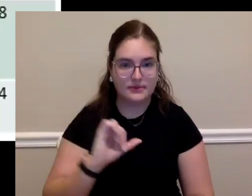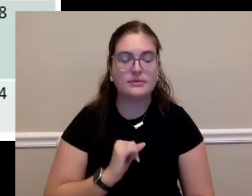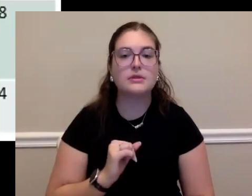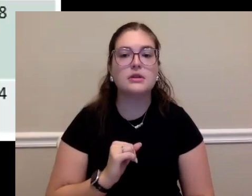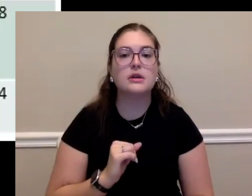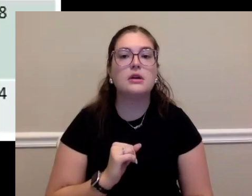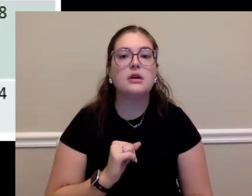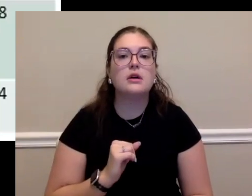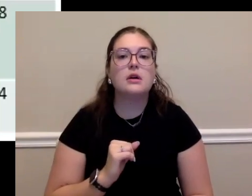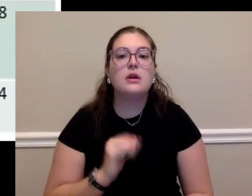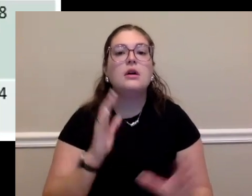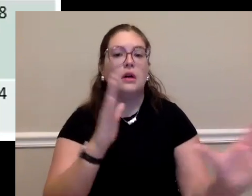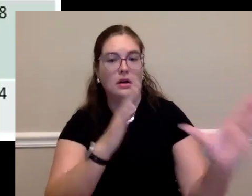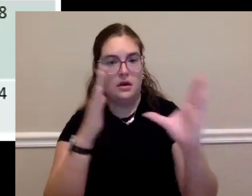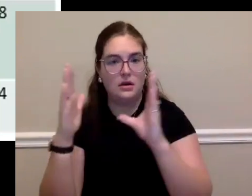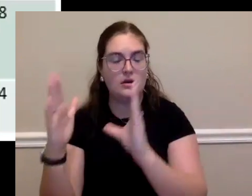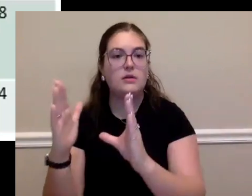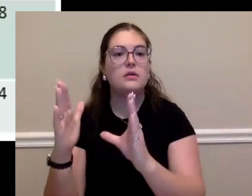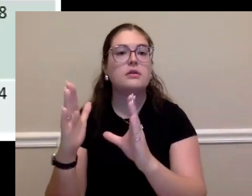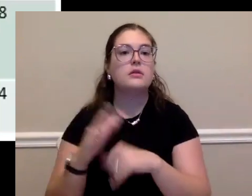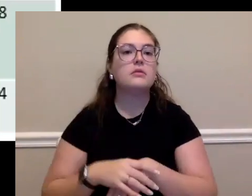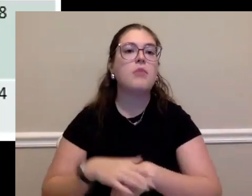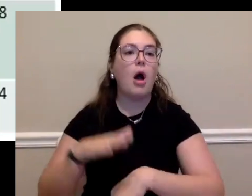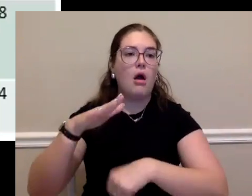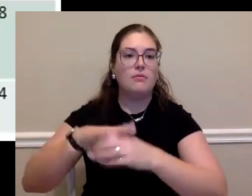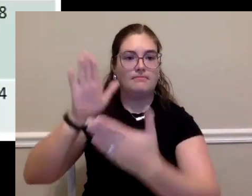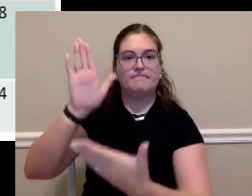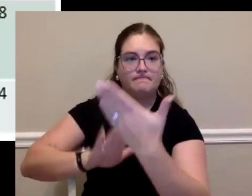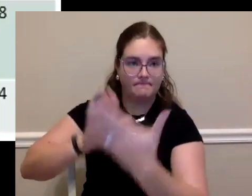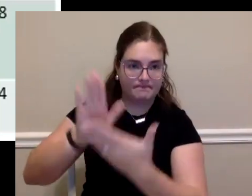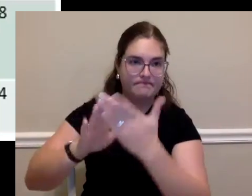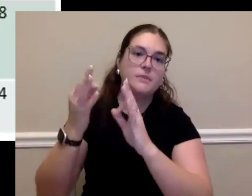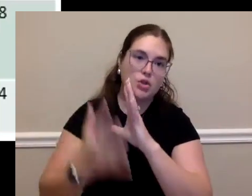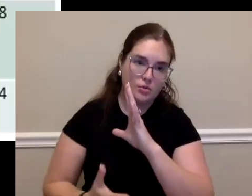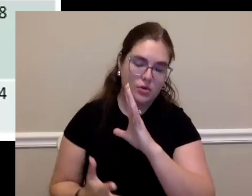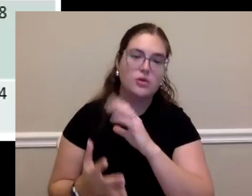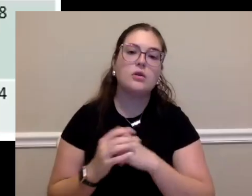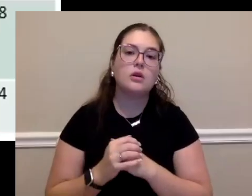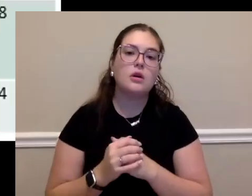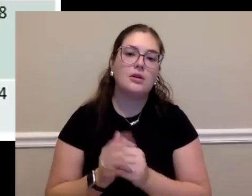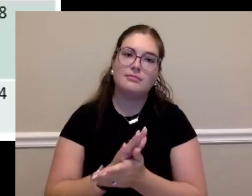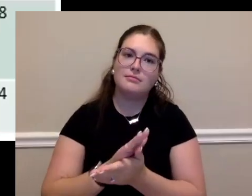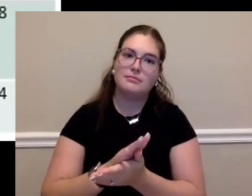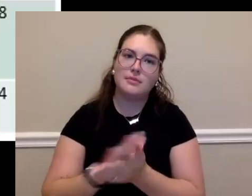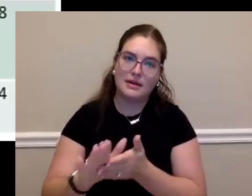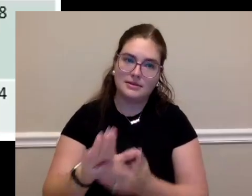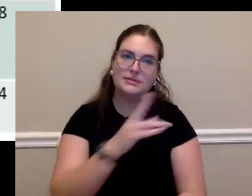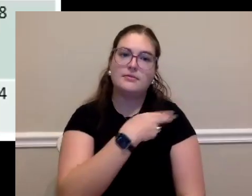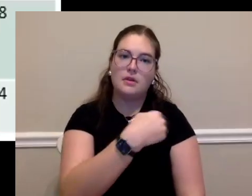mode of interpreting, primarily on-site interpreting. Of course, that relates very nicely with the hospital